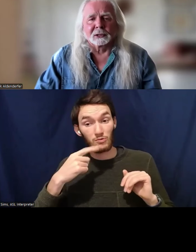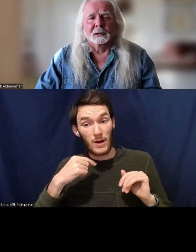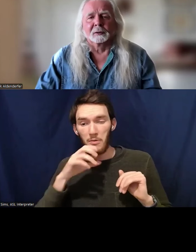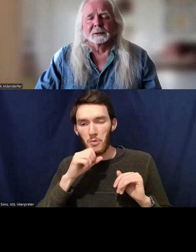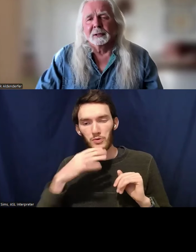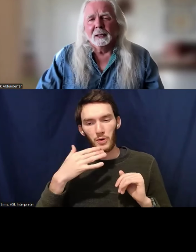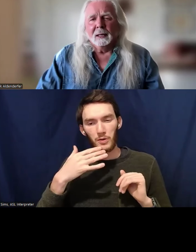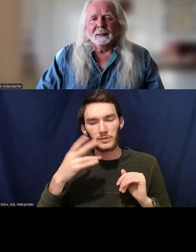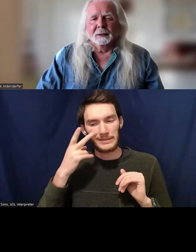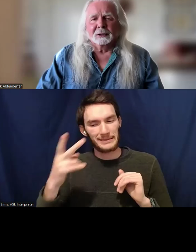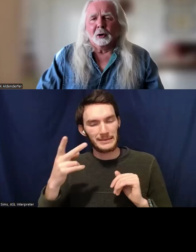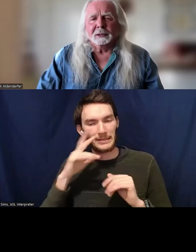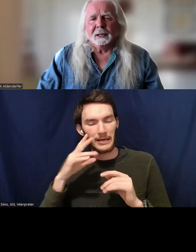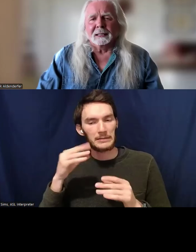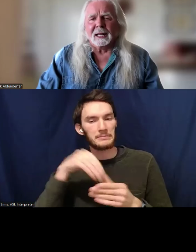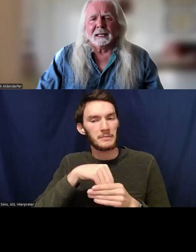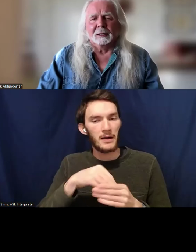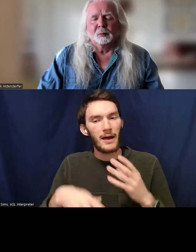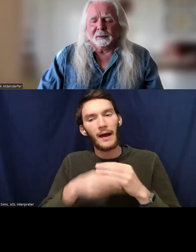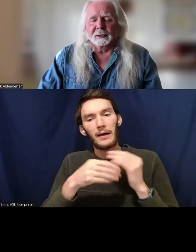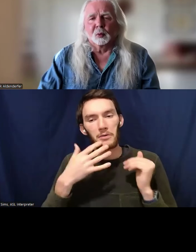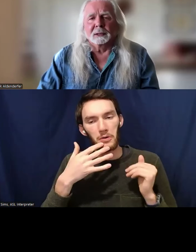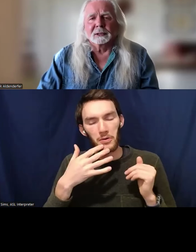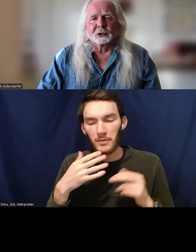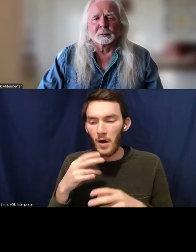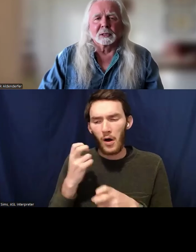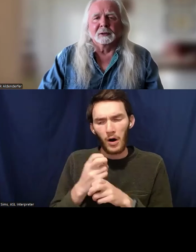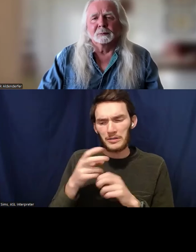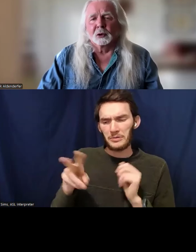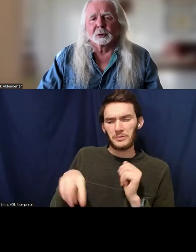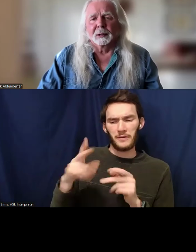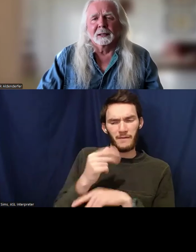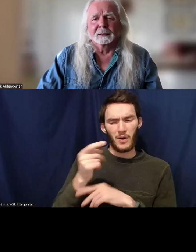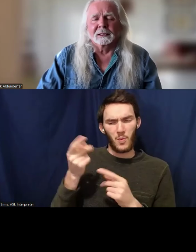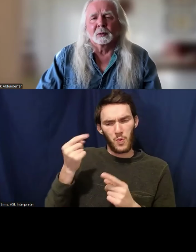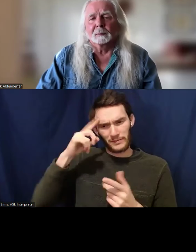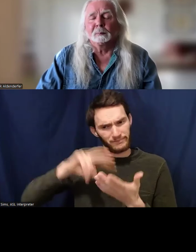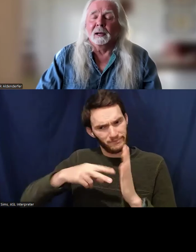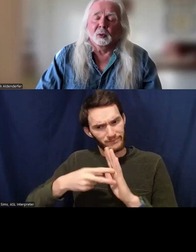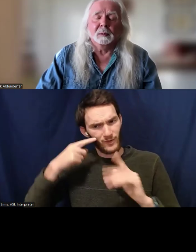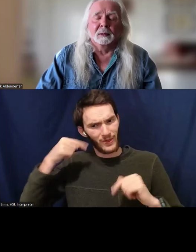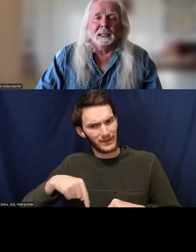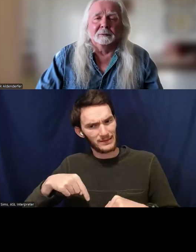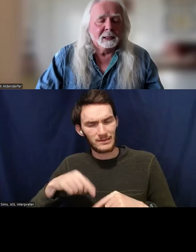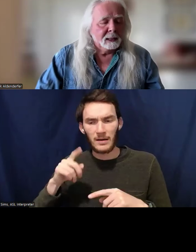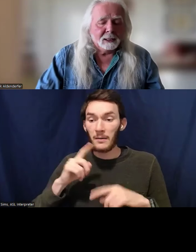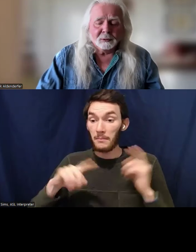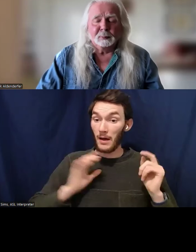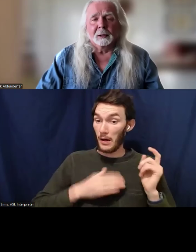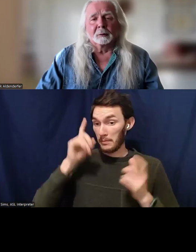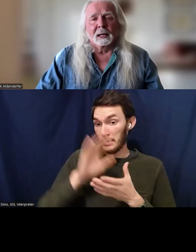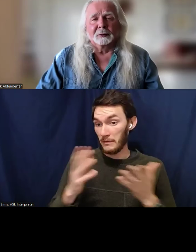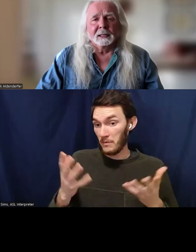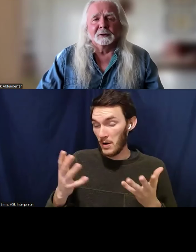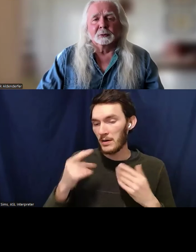used to color this. It's hard to tell exactly what this was in terms of the mortuary context, but what we believe, it was